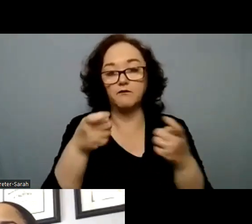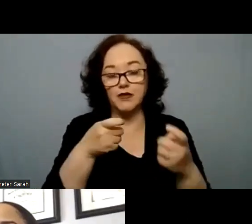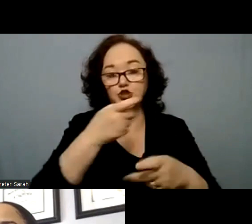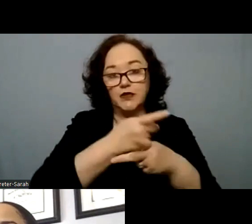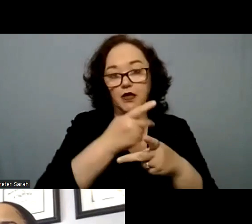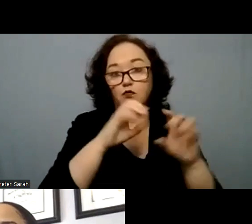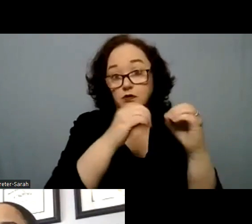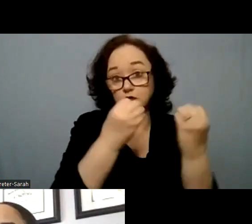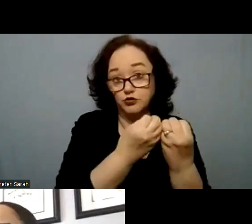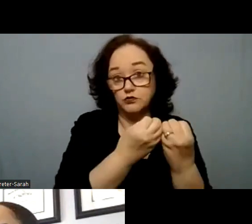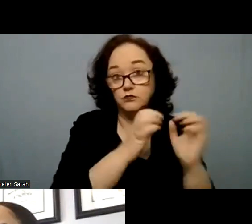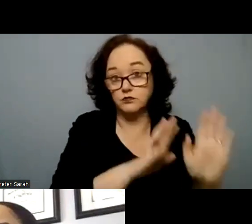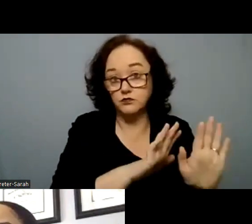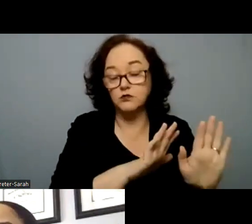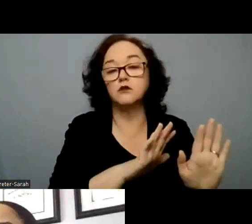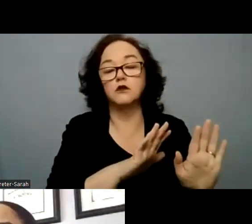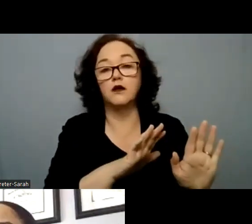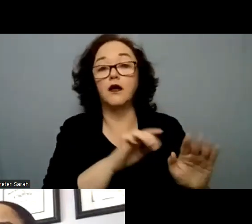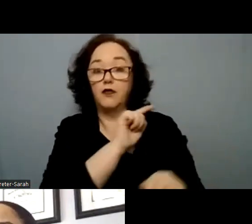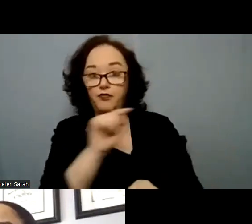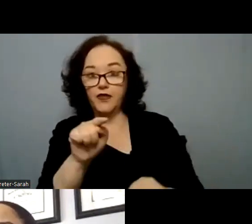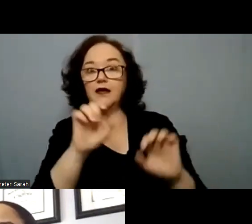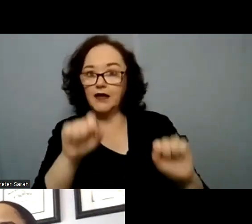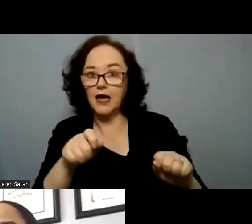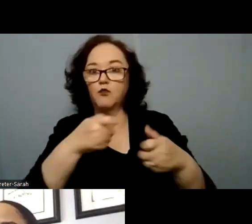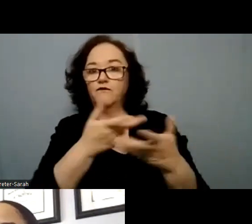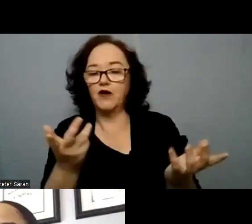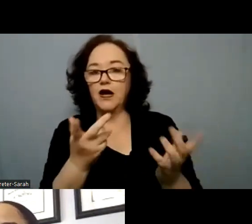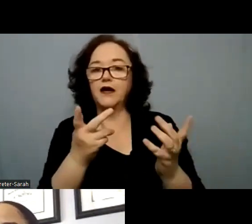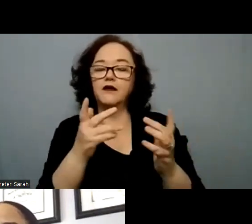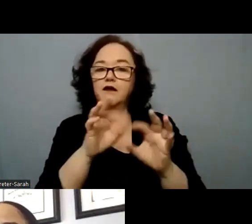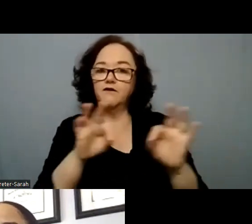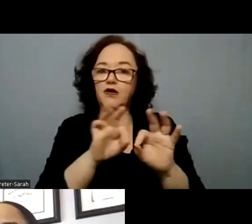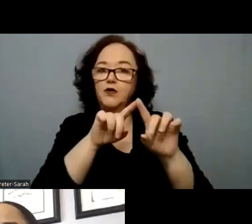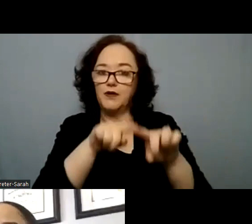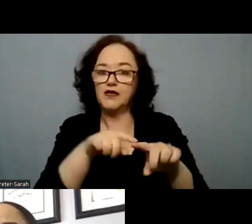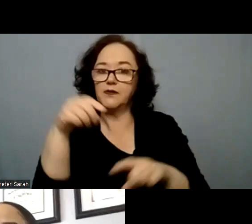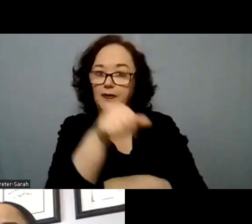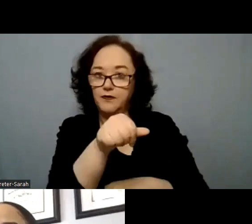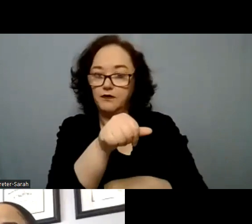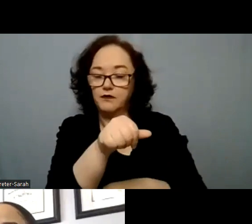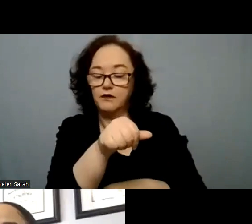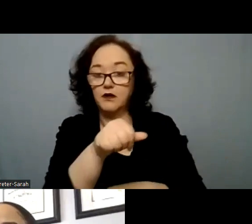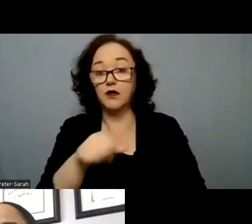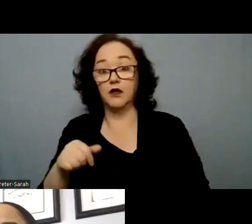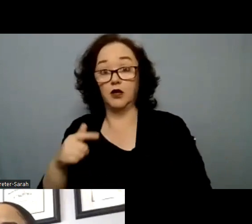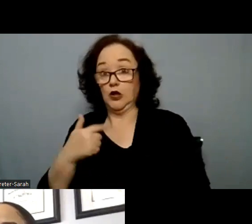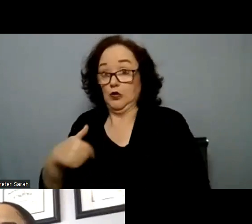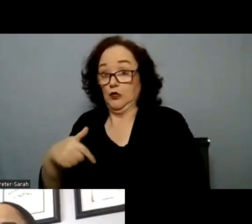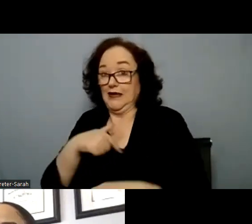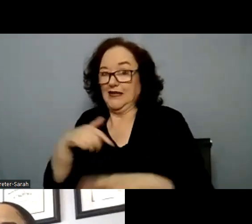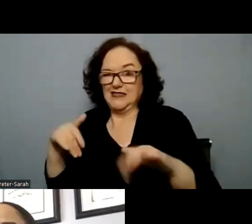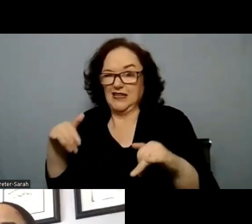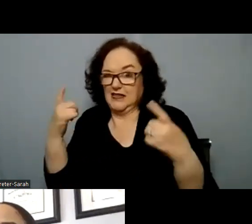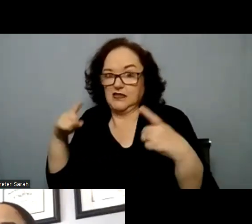organizations that are able to provide value-based payments. For us, we have not yet been successful